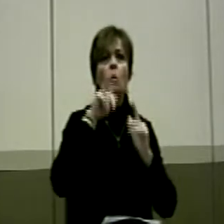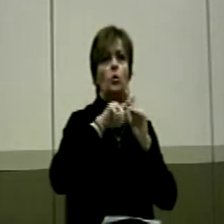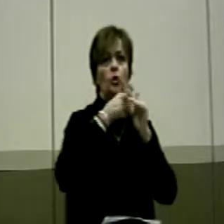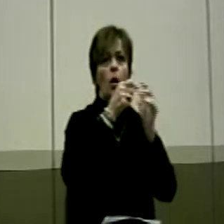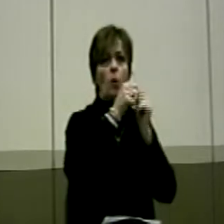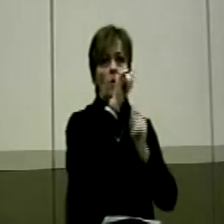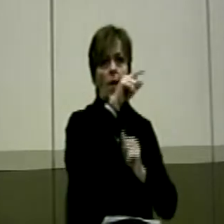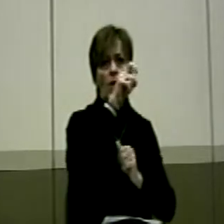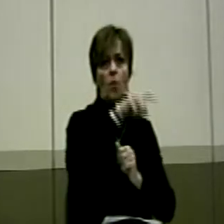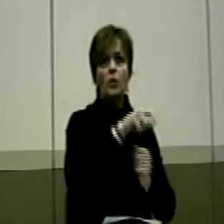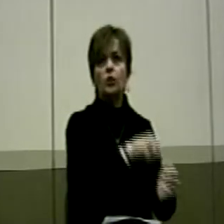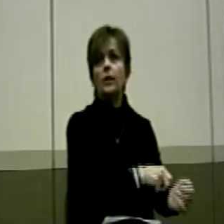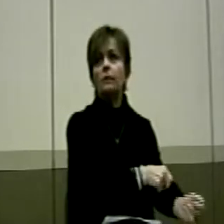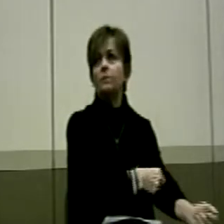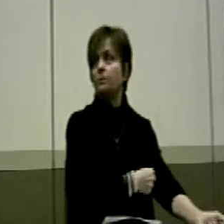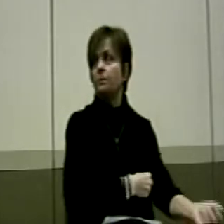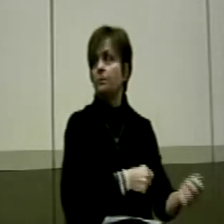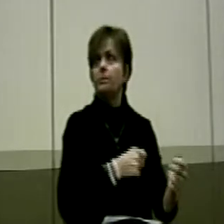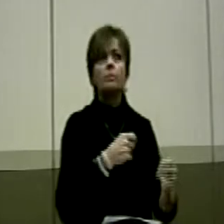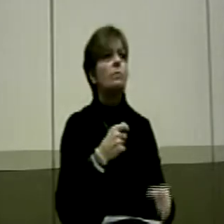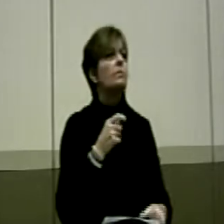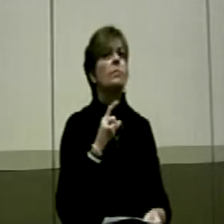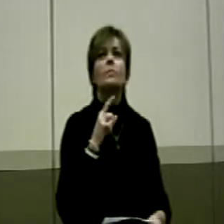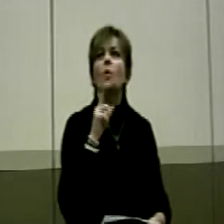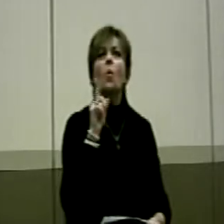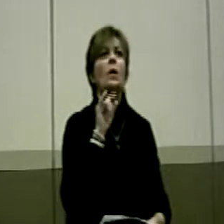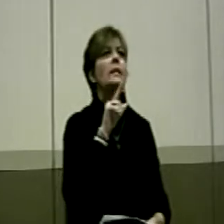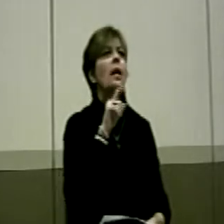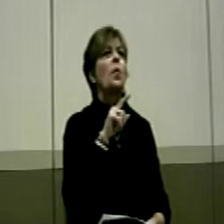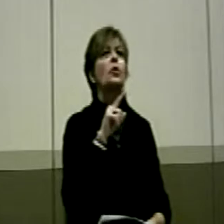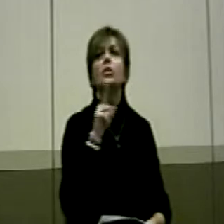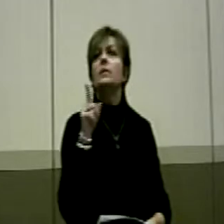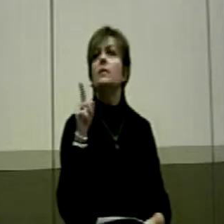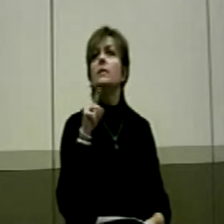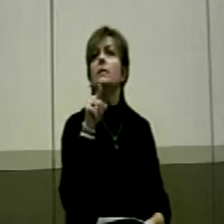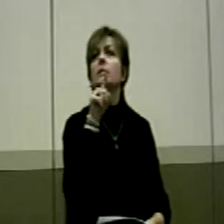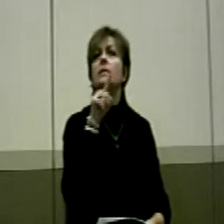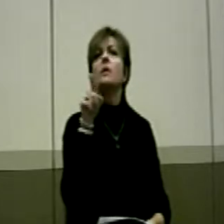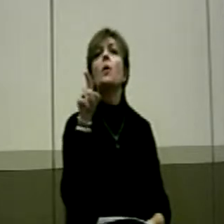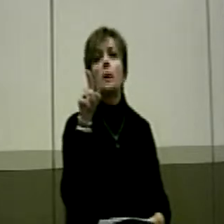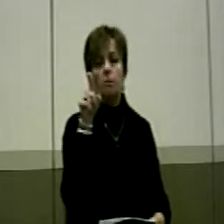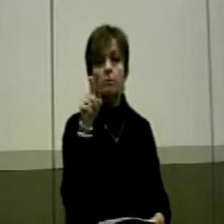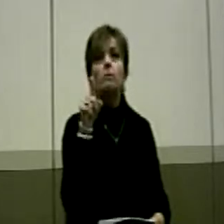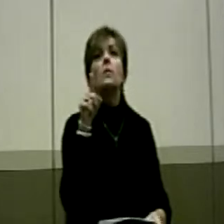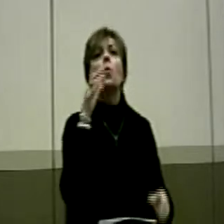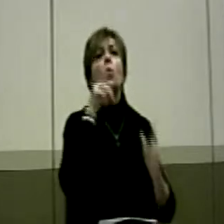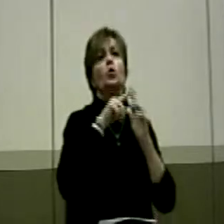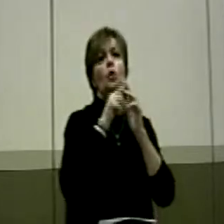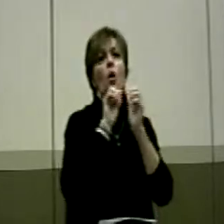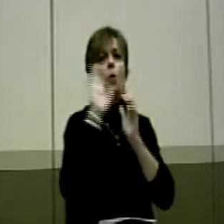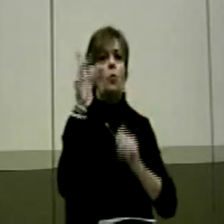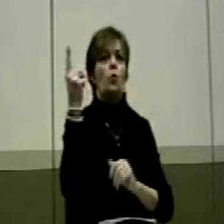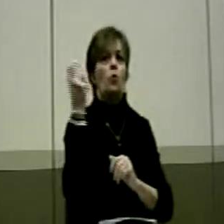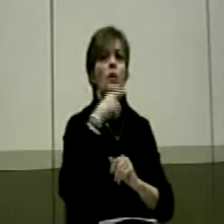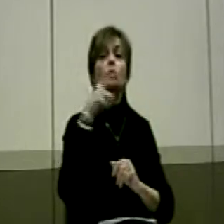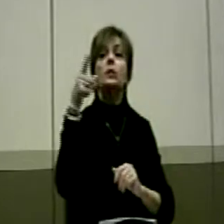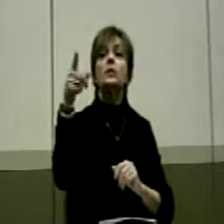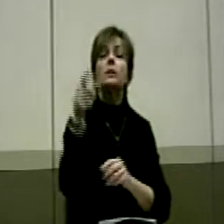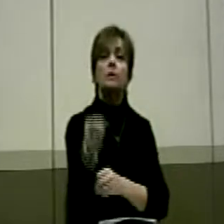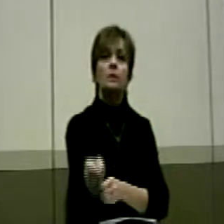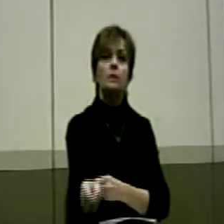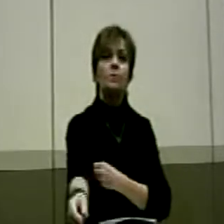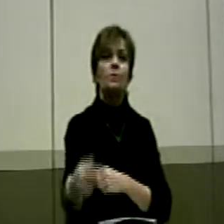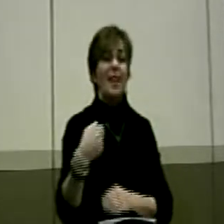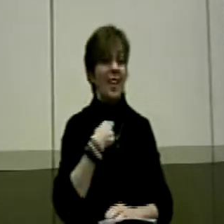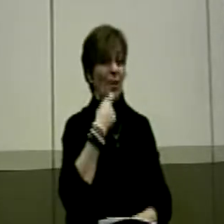go? Right here. Okay, so we're going to get started with the question. I just asked, when we're discussing the